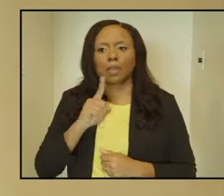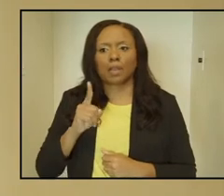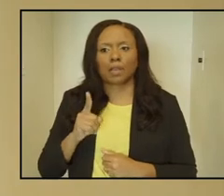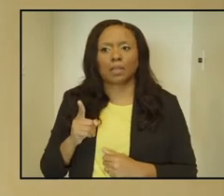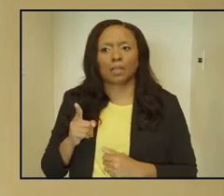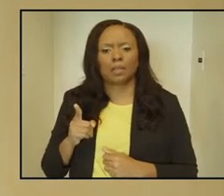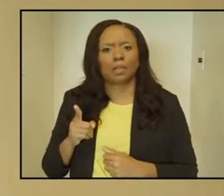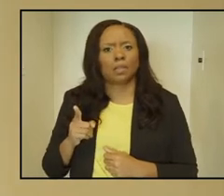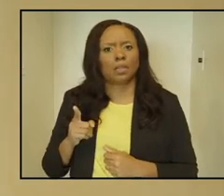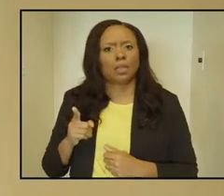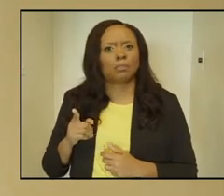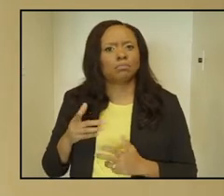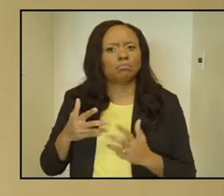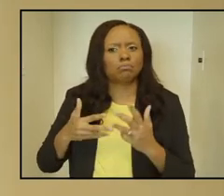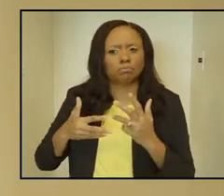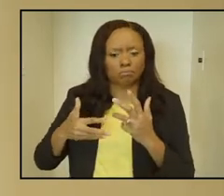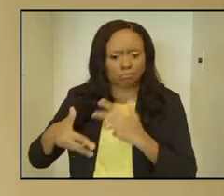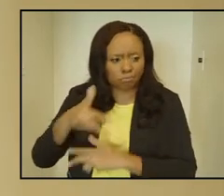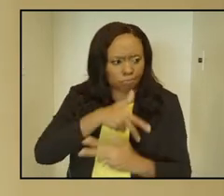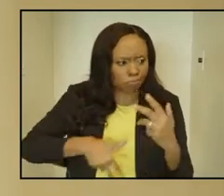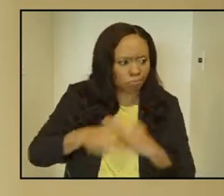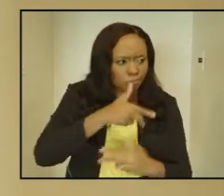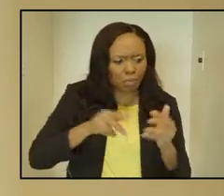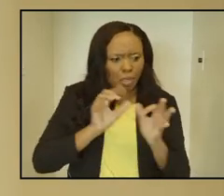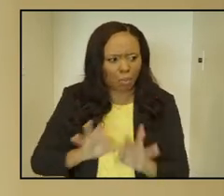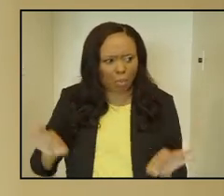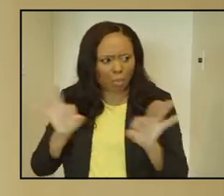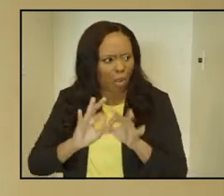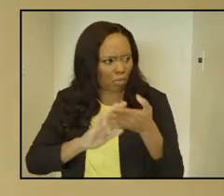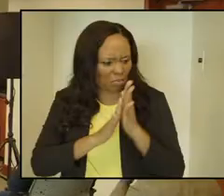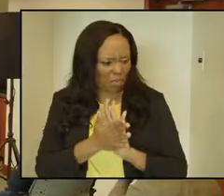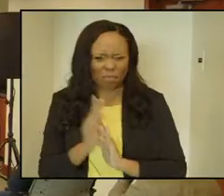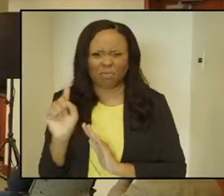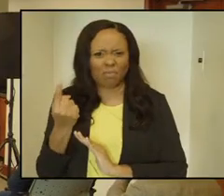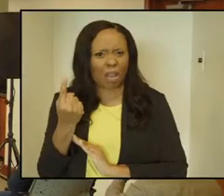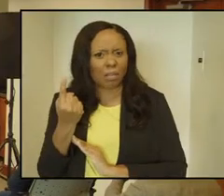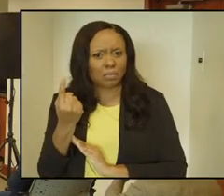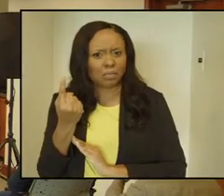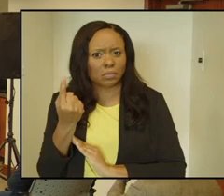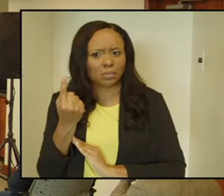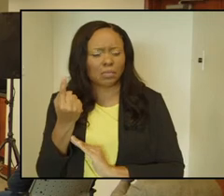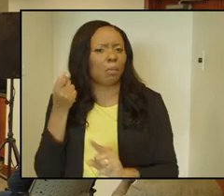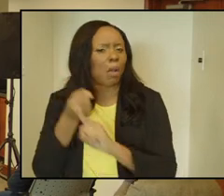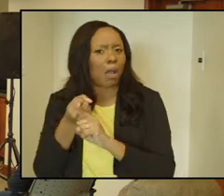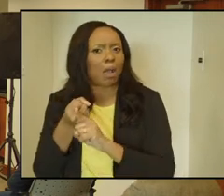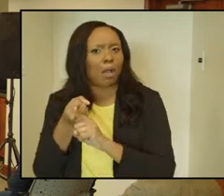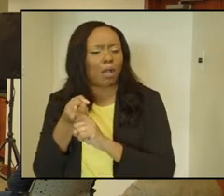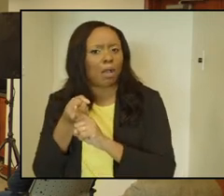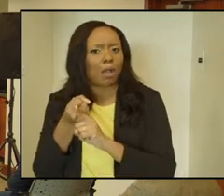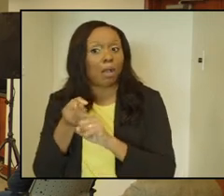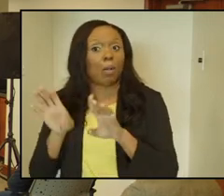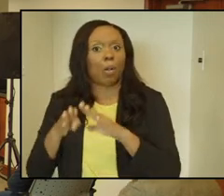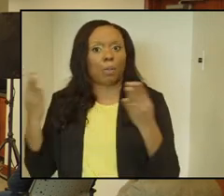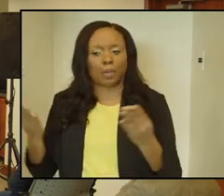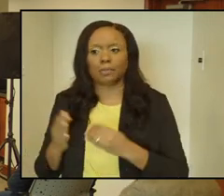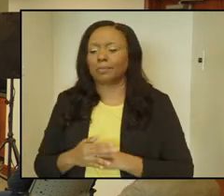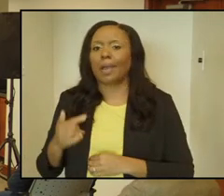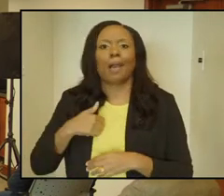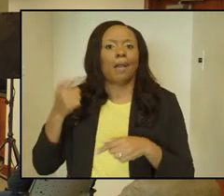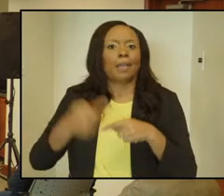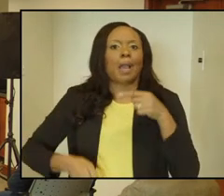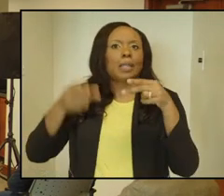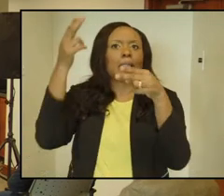close collaboration was critical in bringing this first phase to fruition. In the time allocated, it is impossible for me to name all the